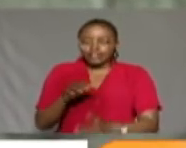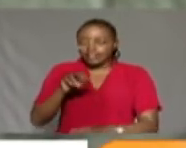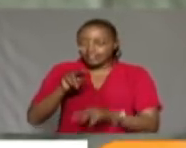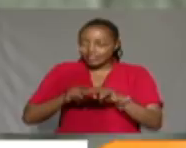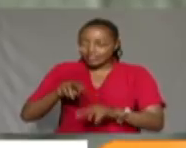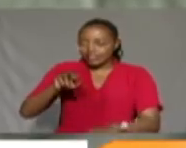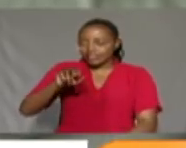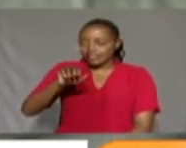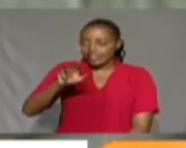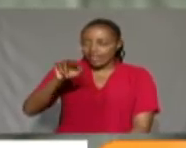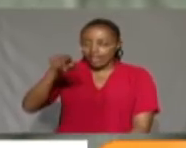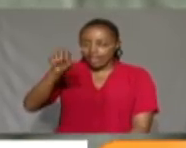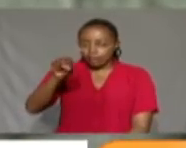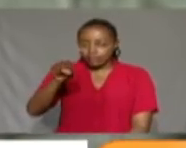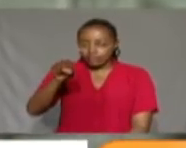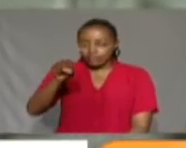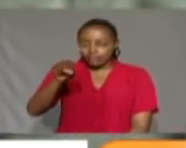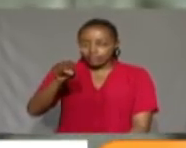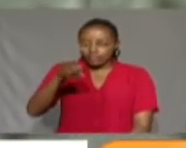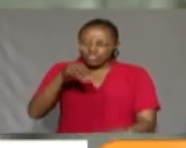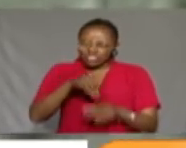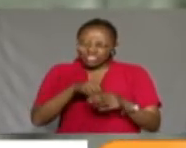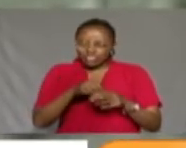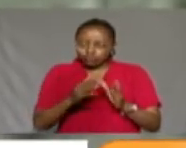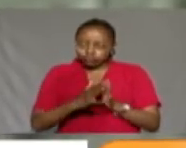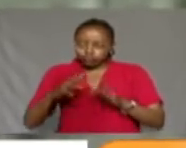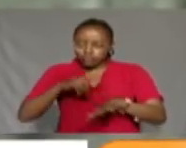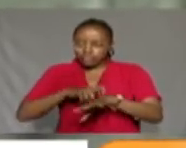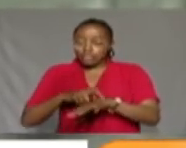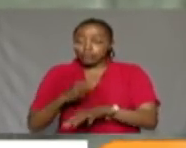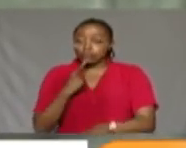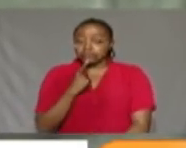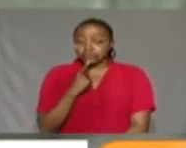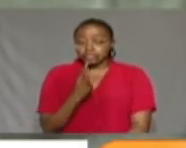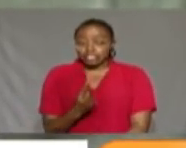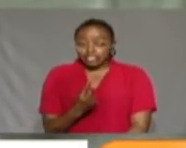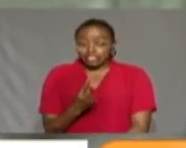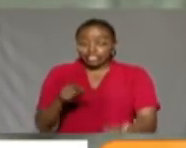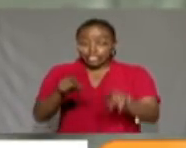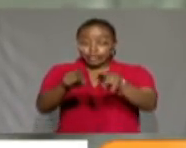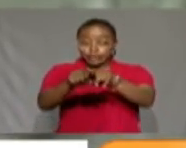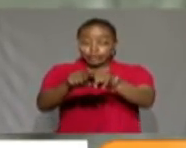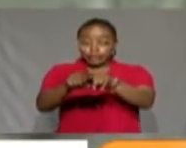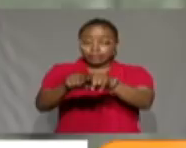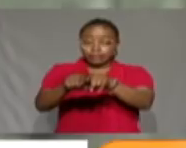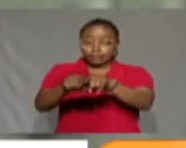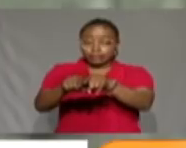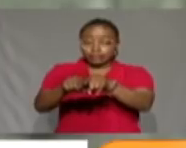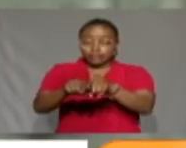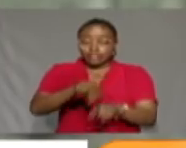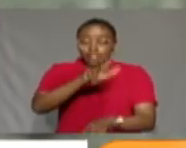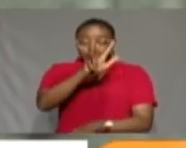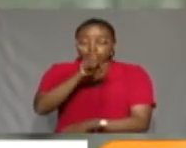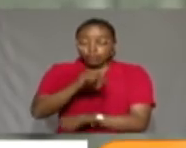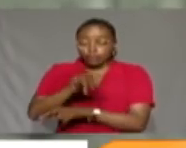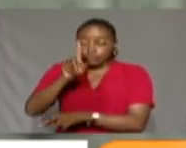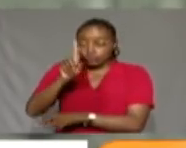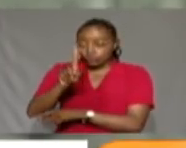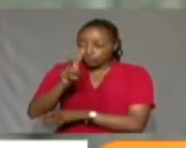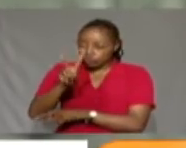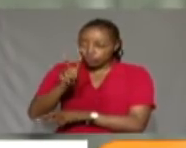within a stipulated time, and also a 3.2-mile